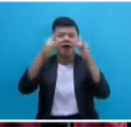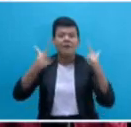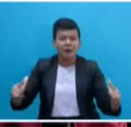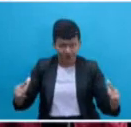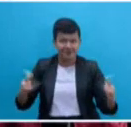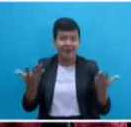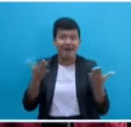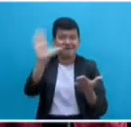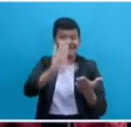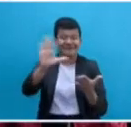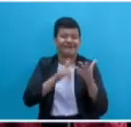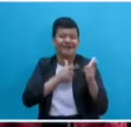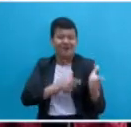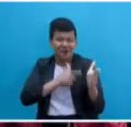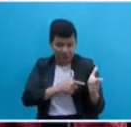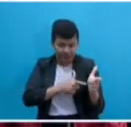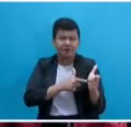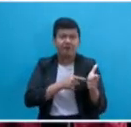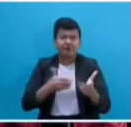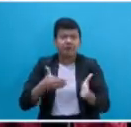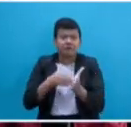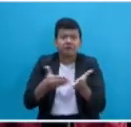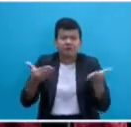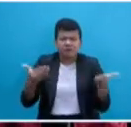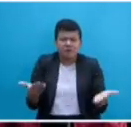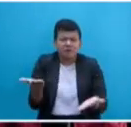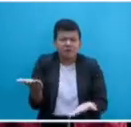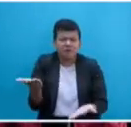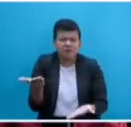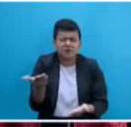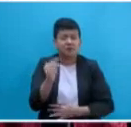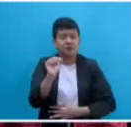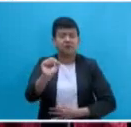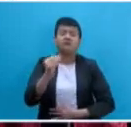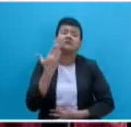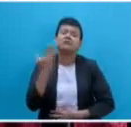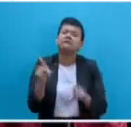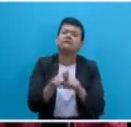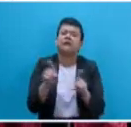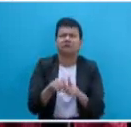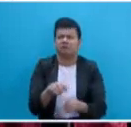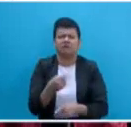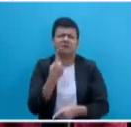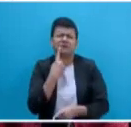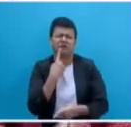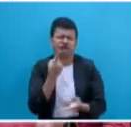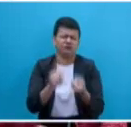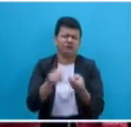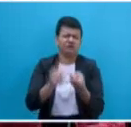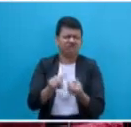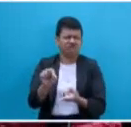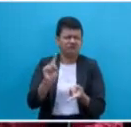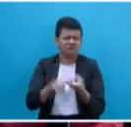by 2 member nations of the United Nations and our own College of Honor, and a former loyal civil servant of our